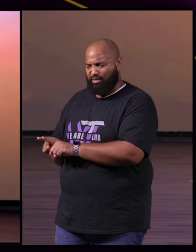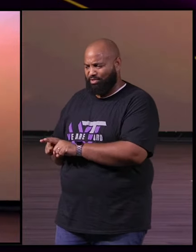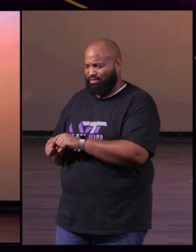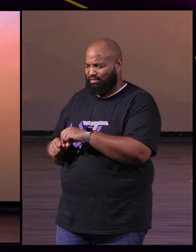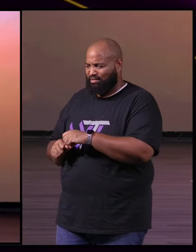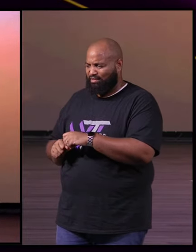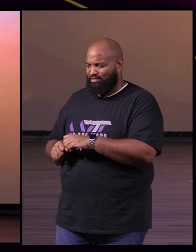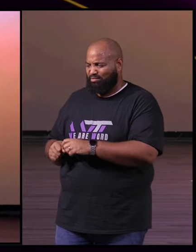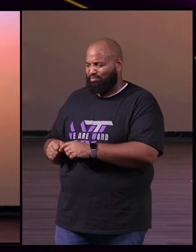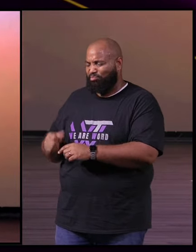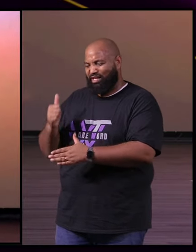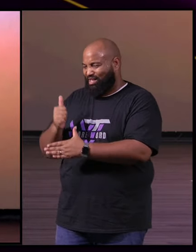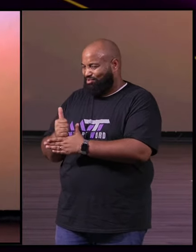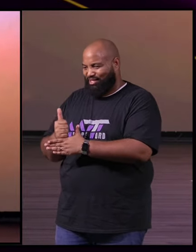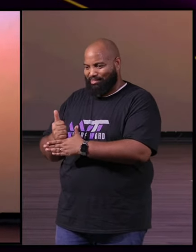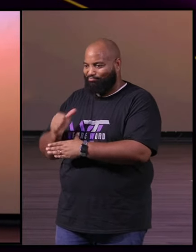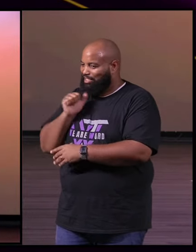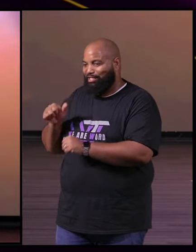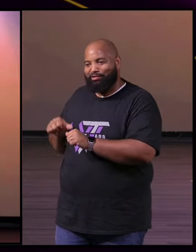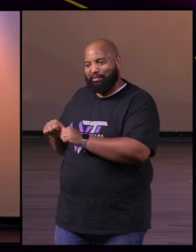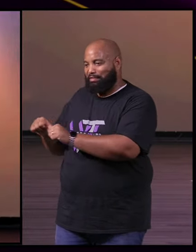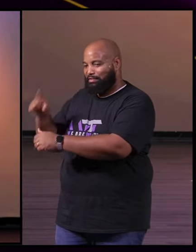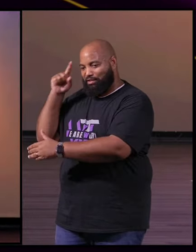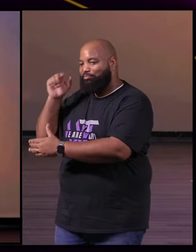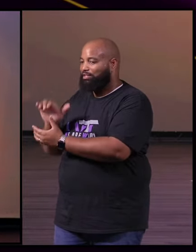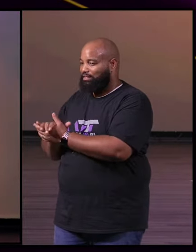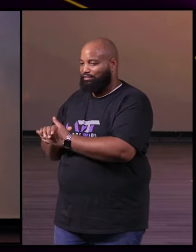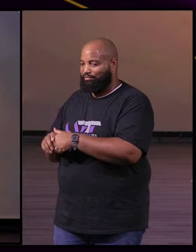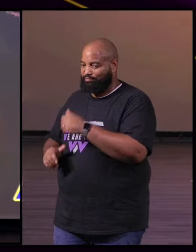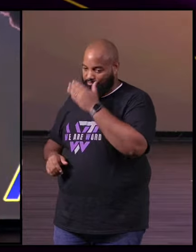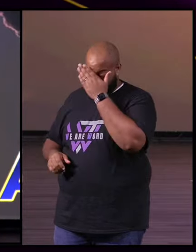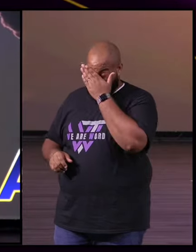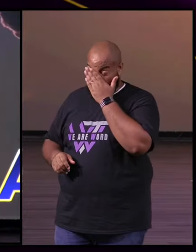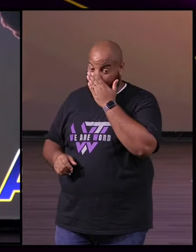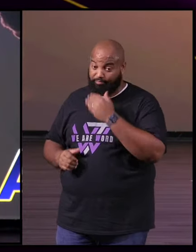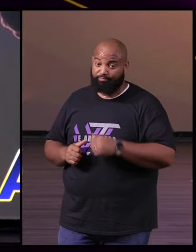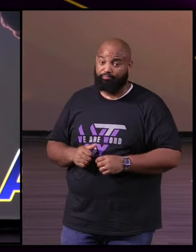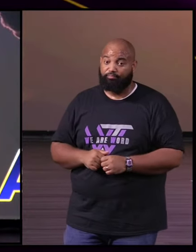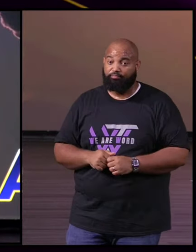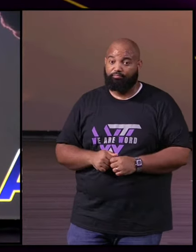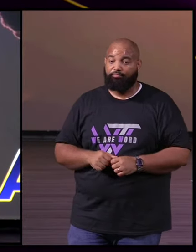y'all. See, everything ain't Satan's fault.